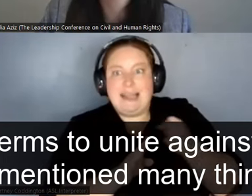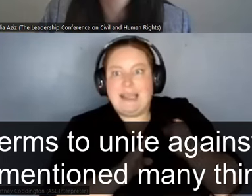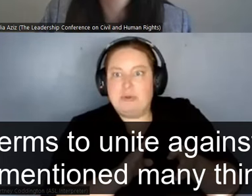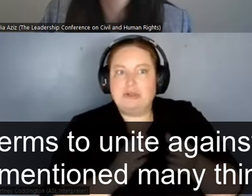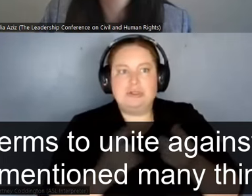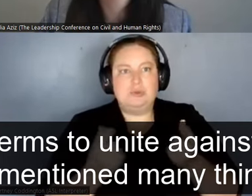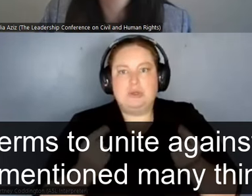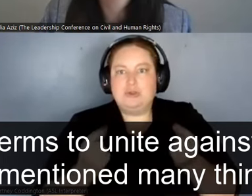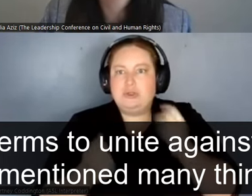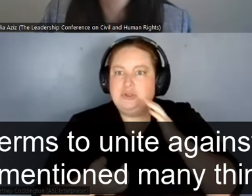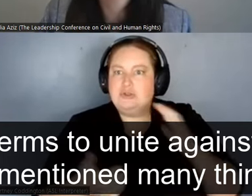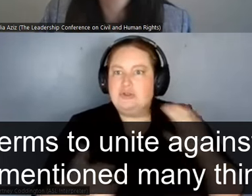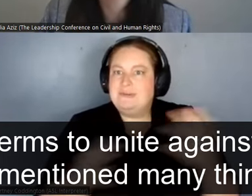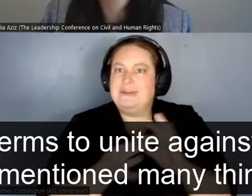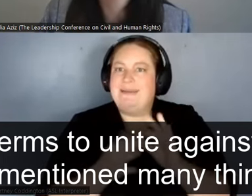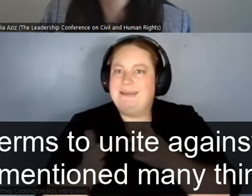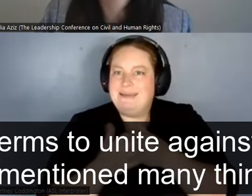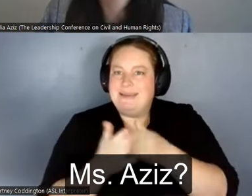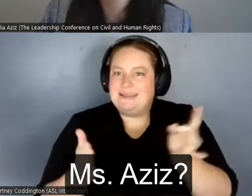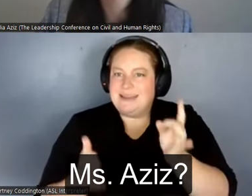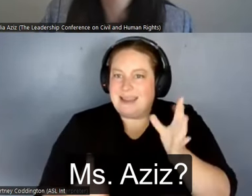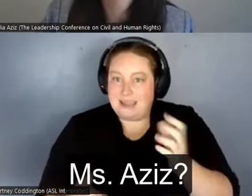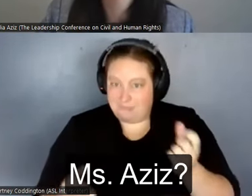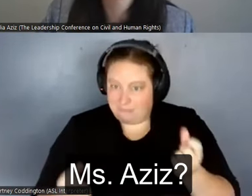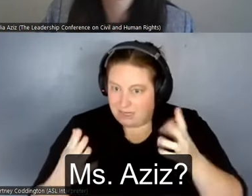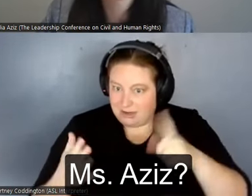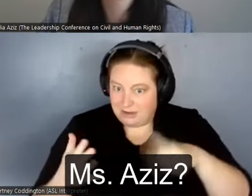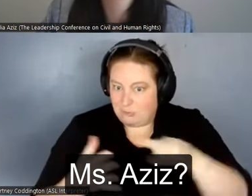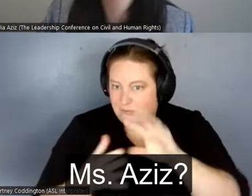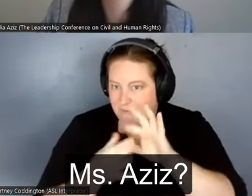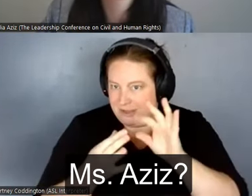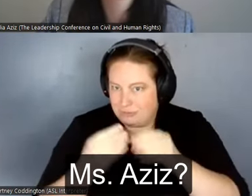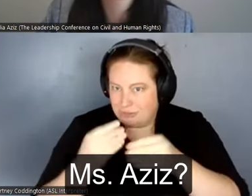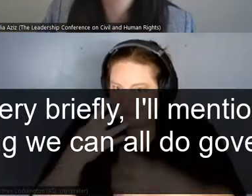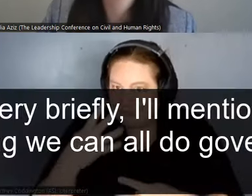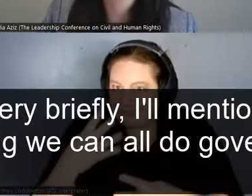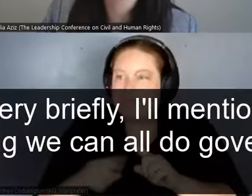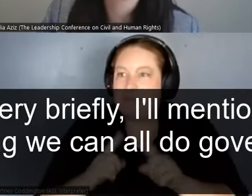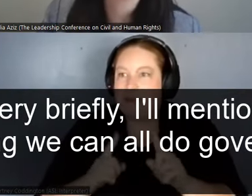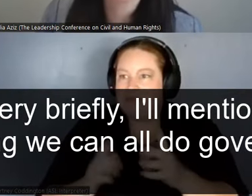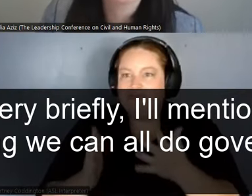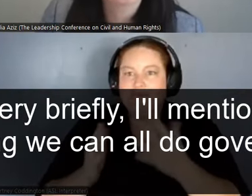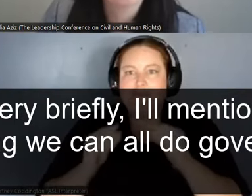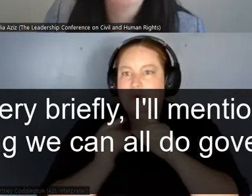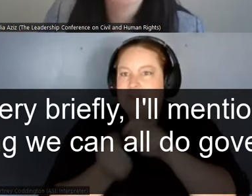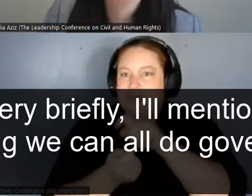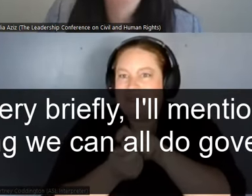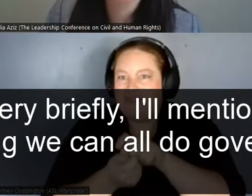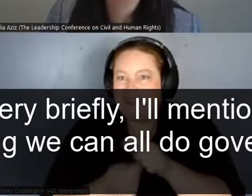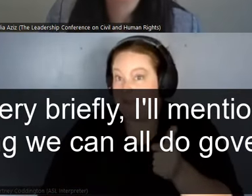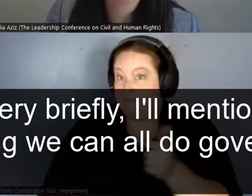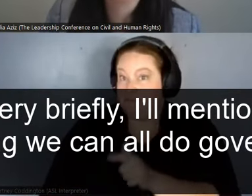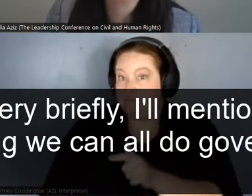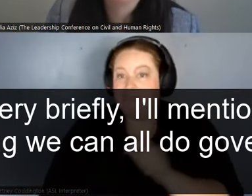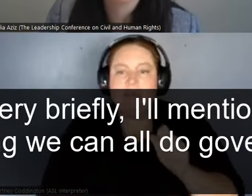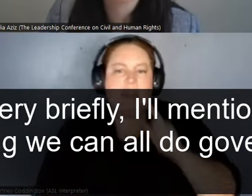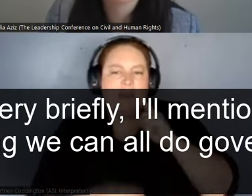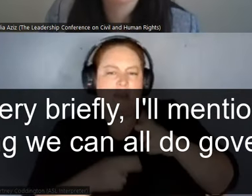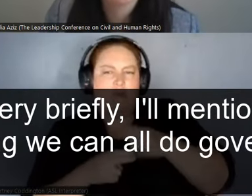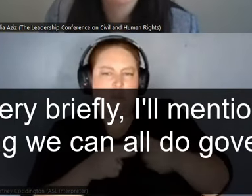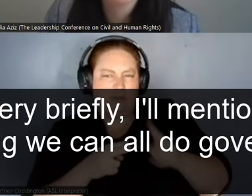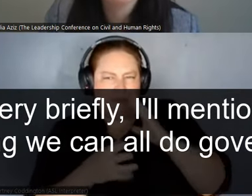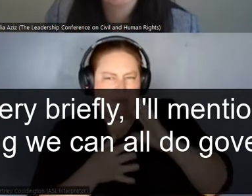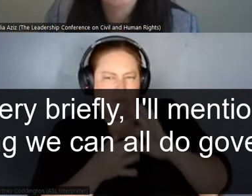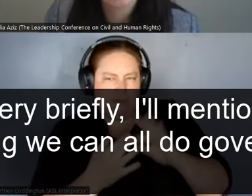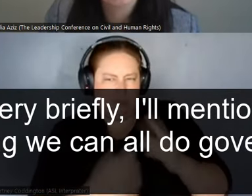hate? Many of you have mentioned many things. Ms. Aziz? Sure. Well, very briefly, I'll mention two